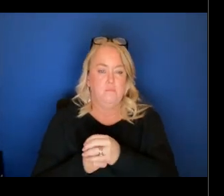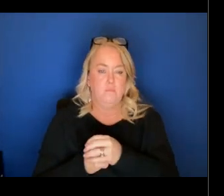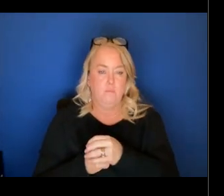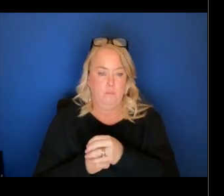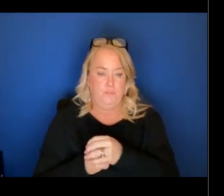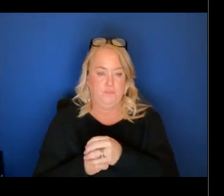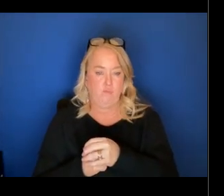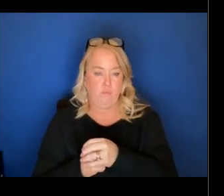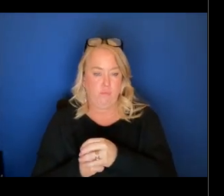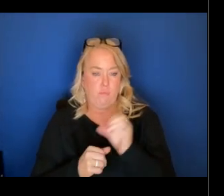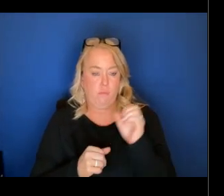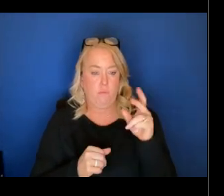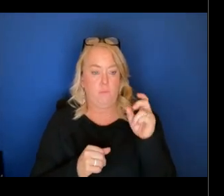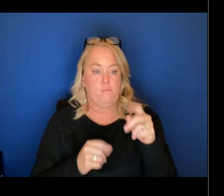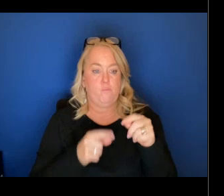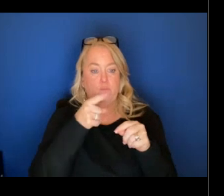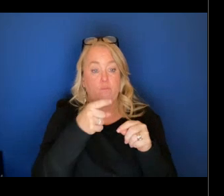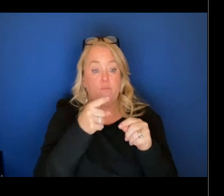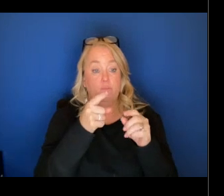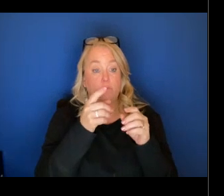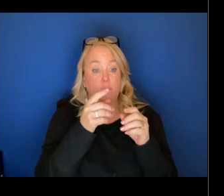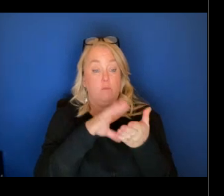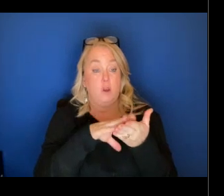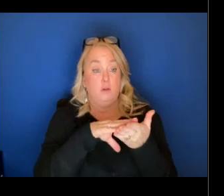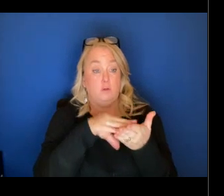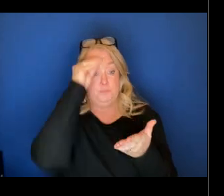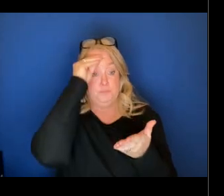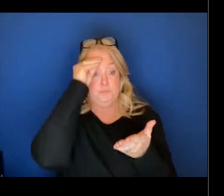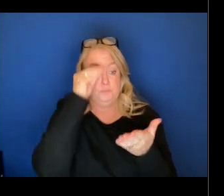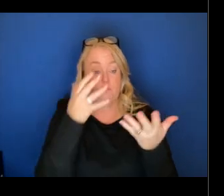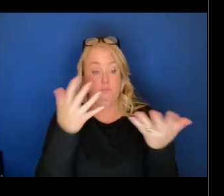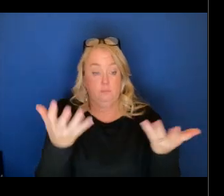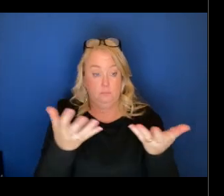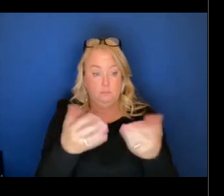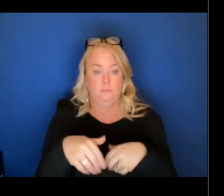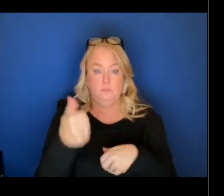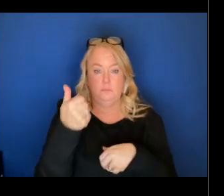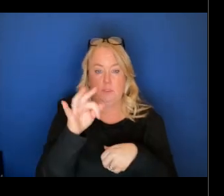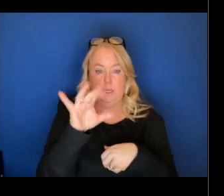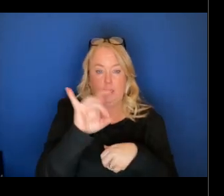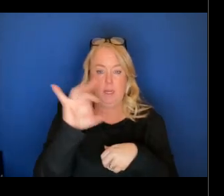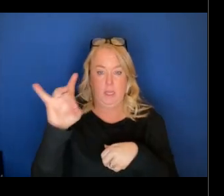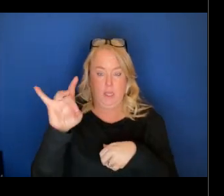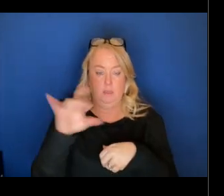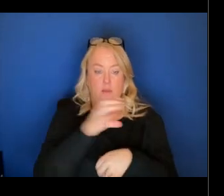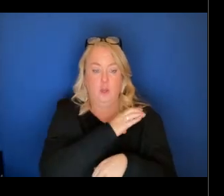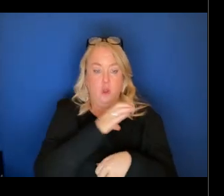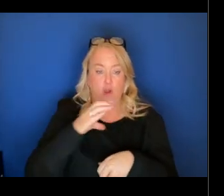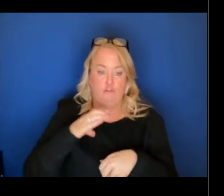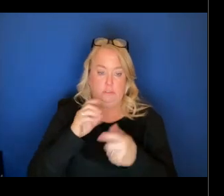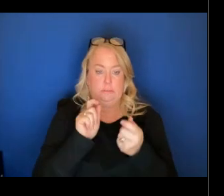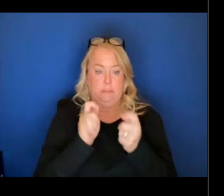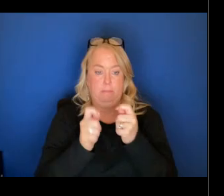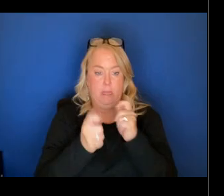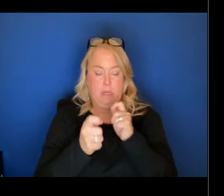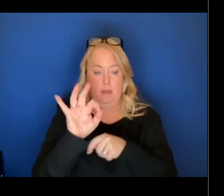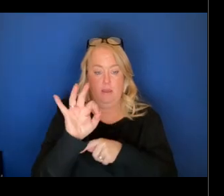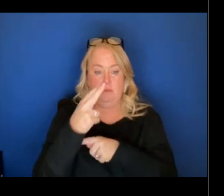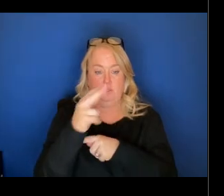Fantastic. Key takeaways. In 1988, Congress amended the FHA